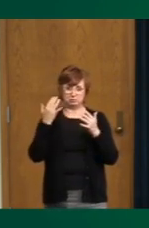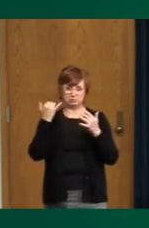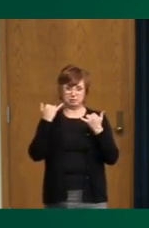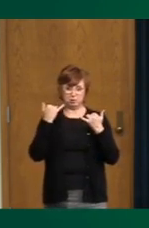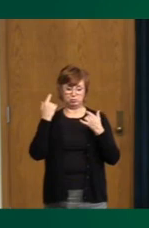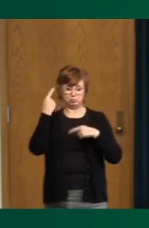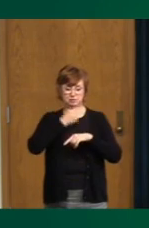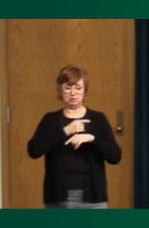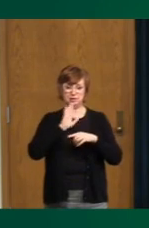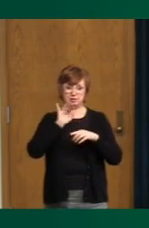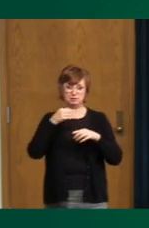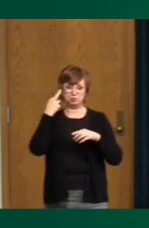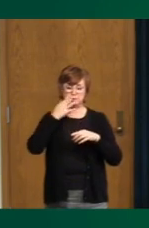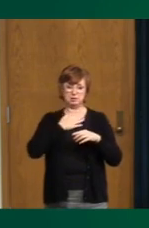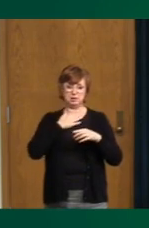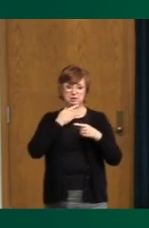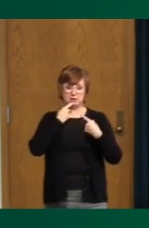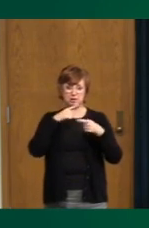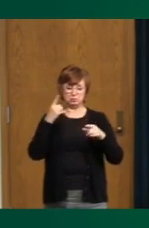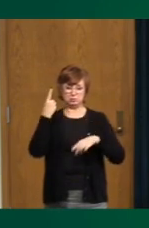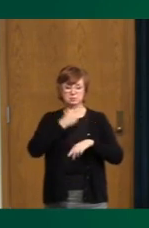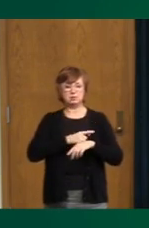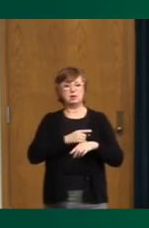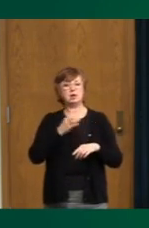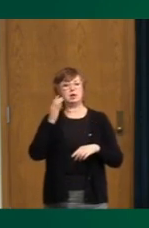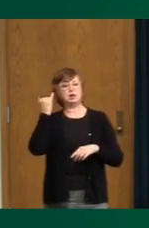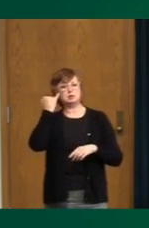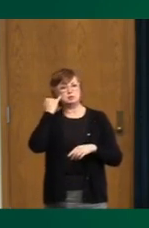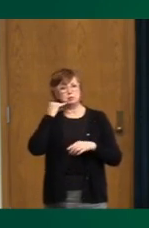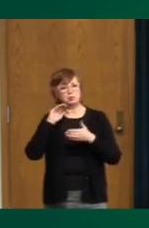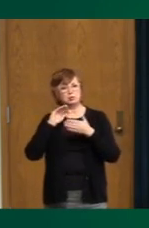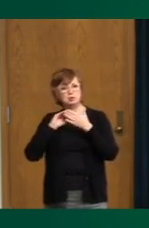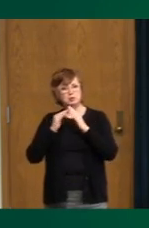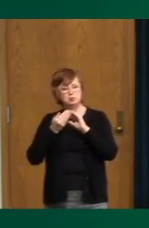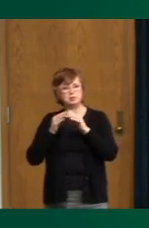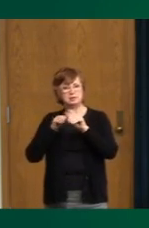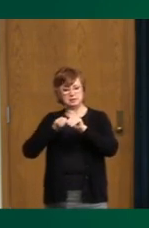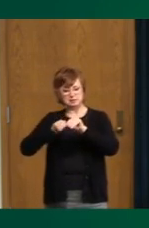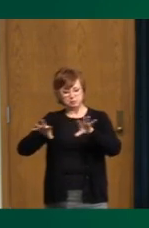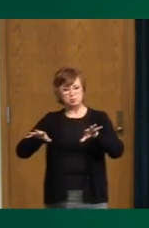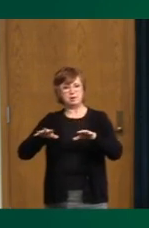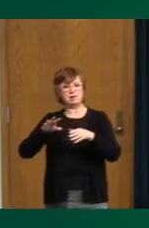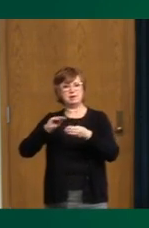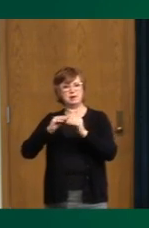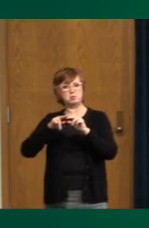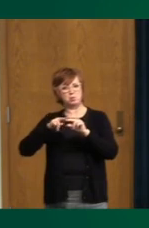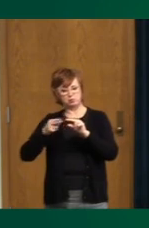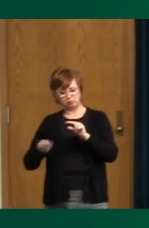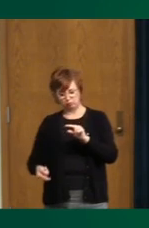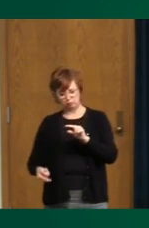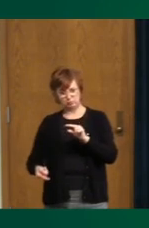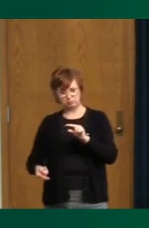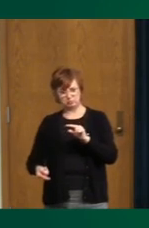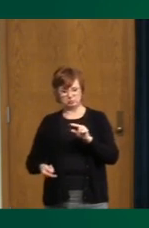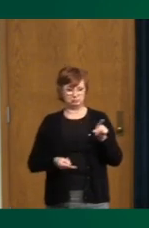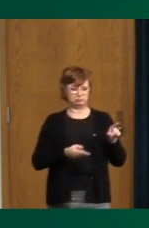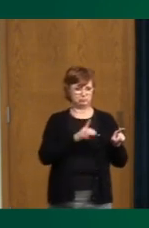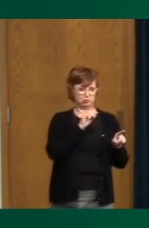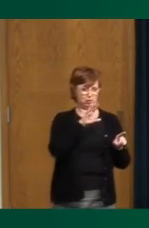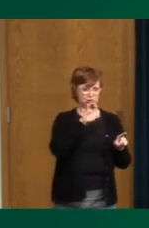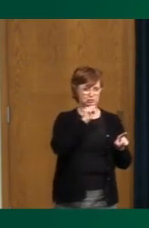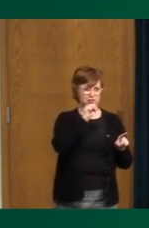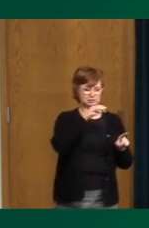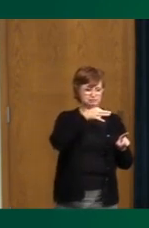today. If we can lower our community infection rate, and Dr. Shahab is much more an expert on